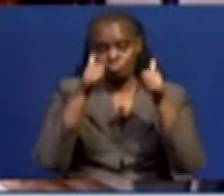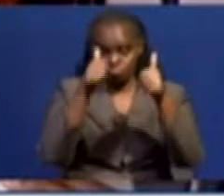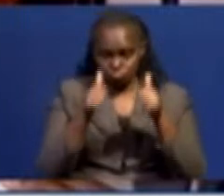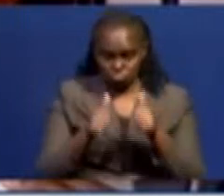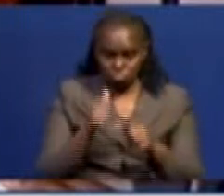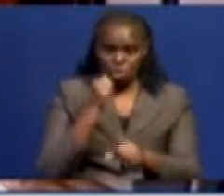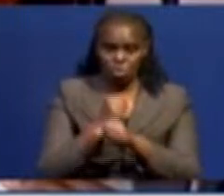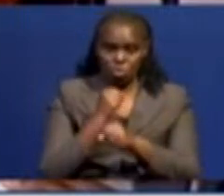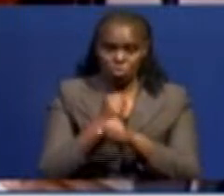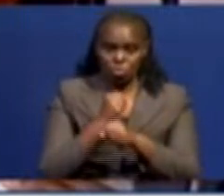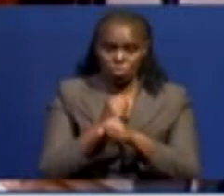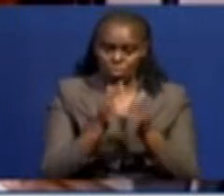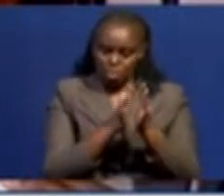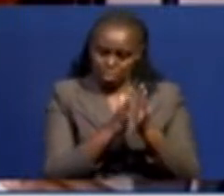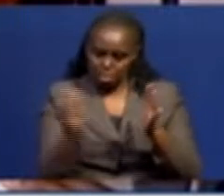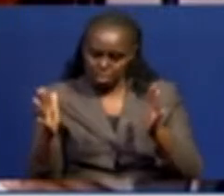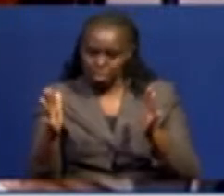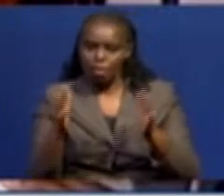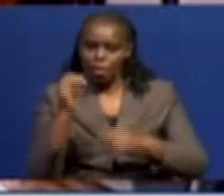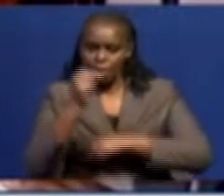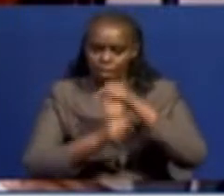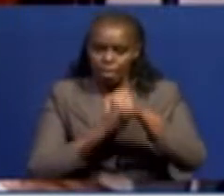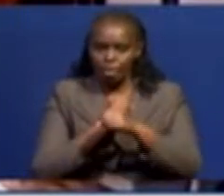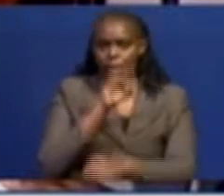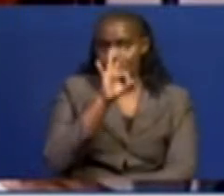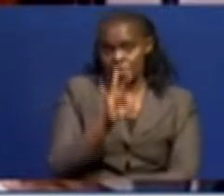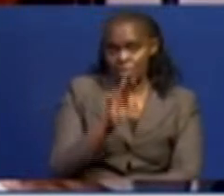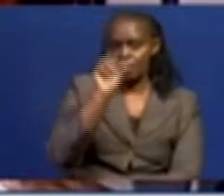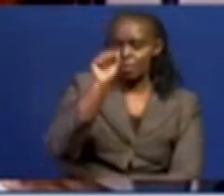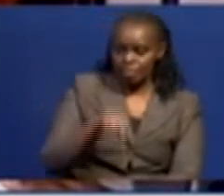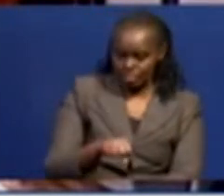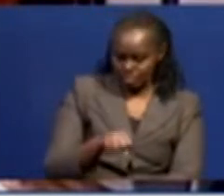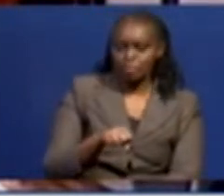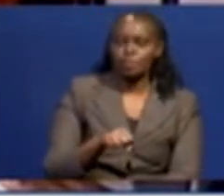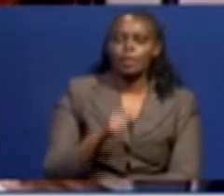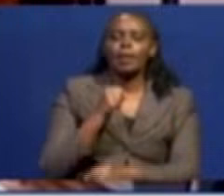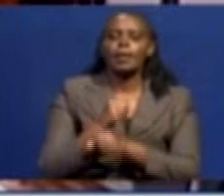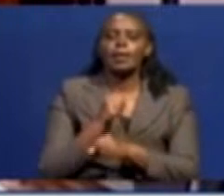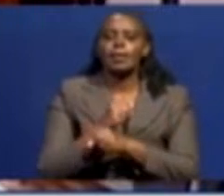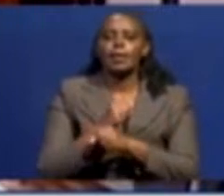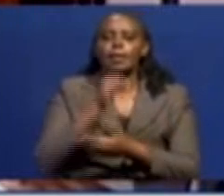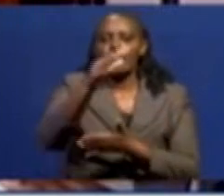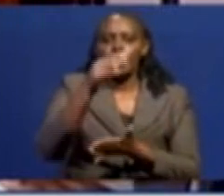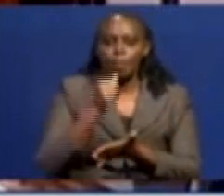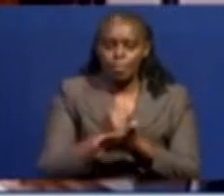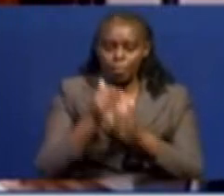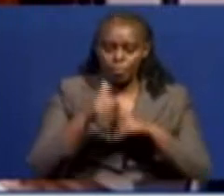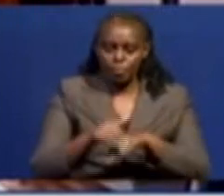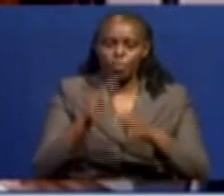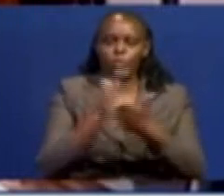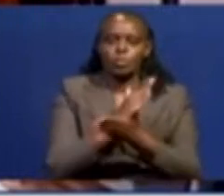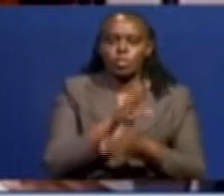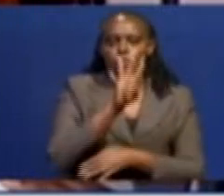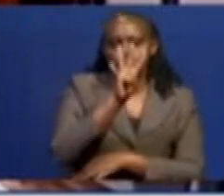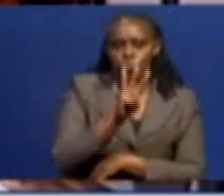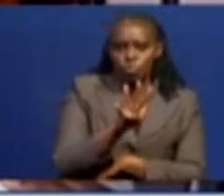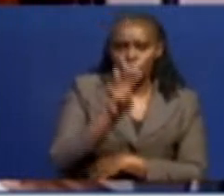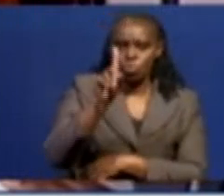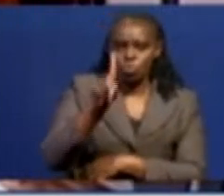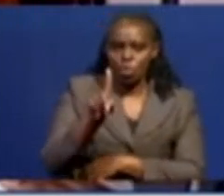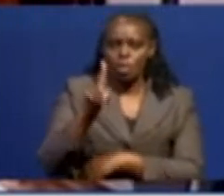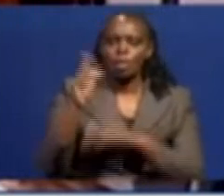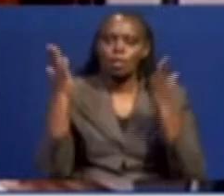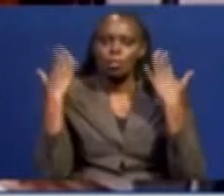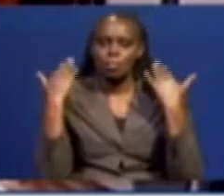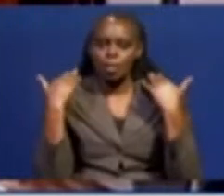read that the gazettement was done to run for a period of 3 years, correct? Yes. And that it was done, the appointment was done pursuant to section